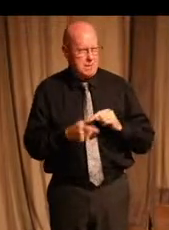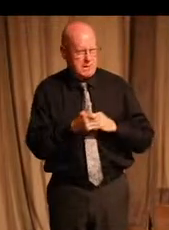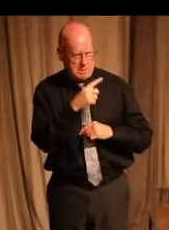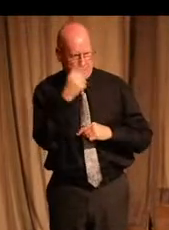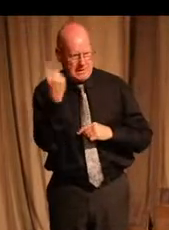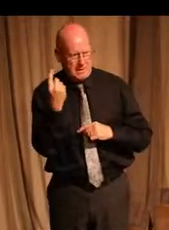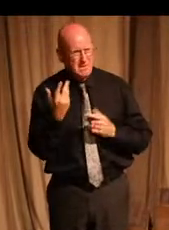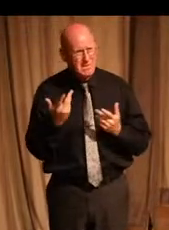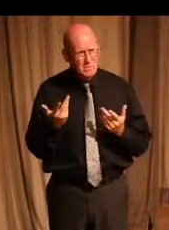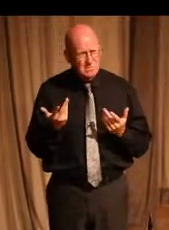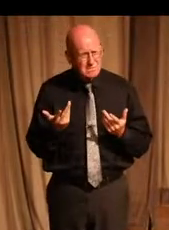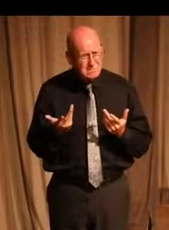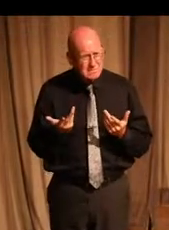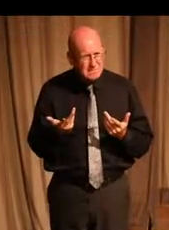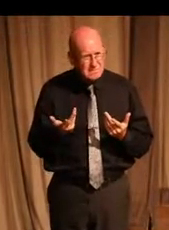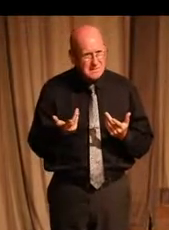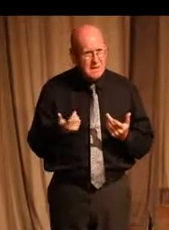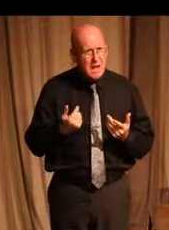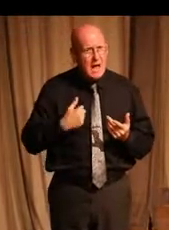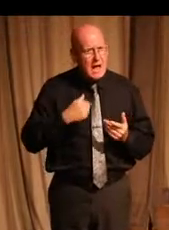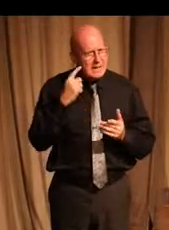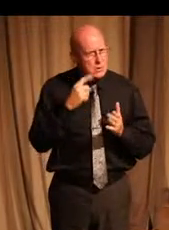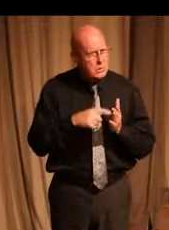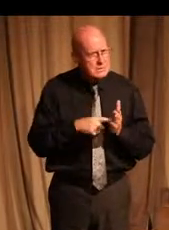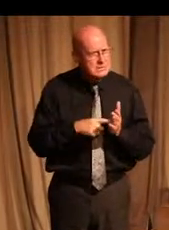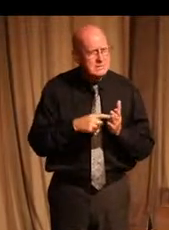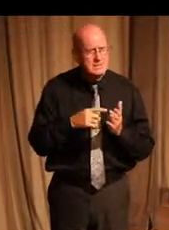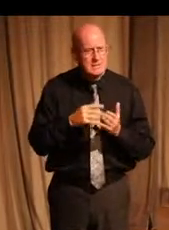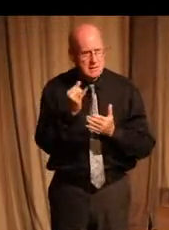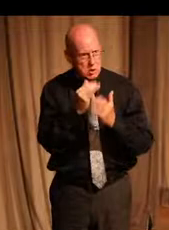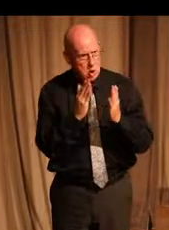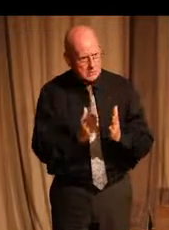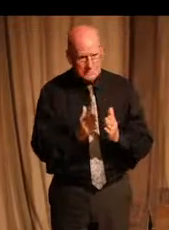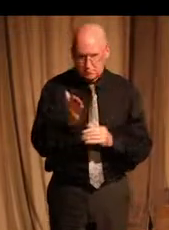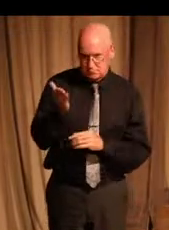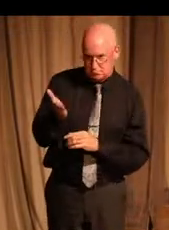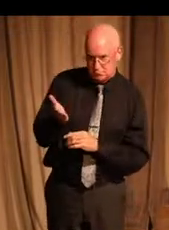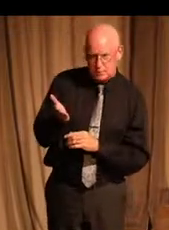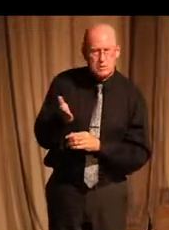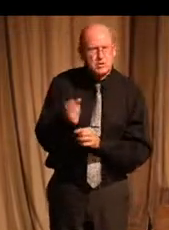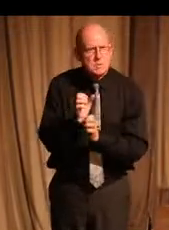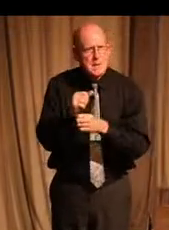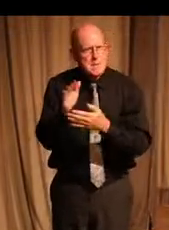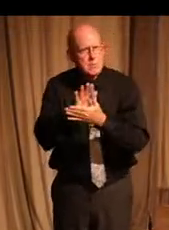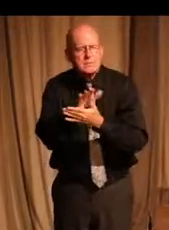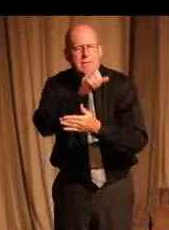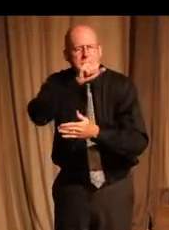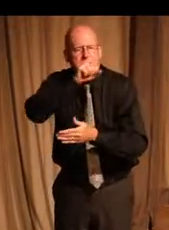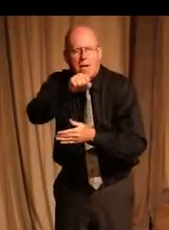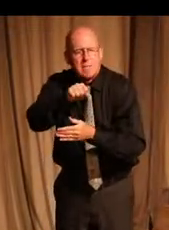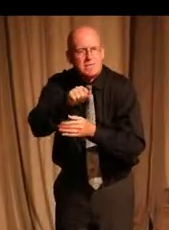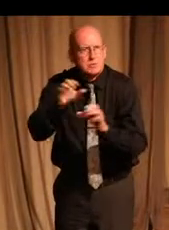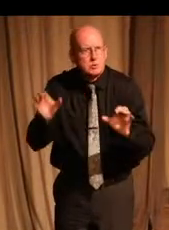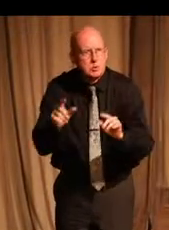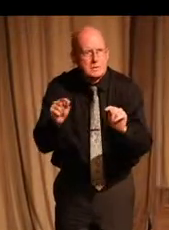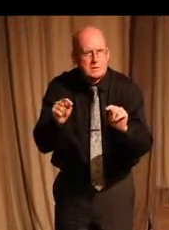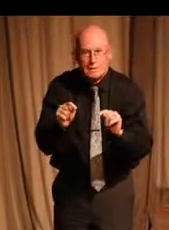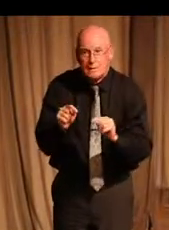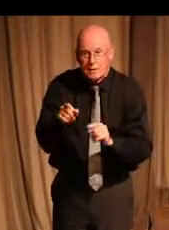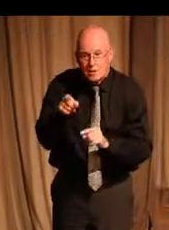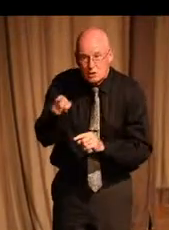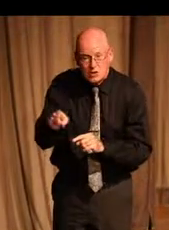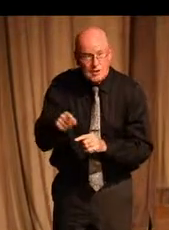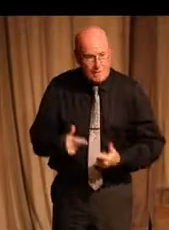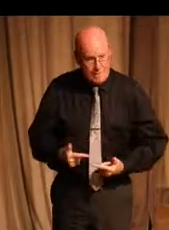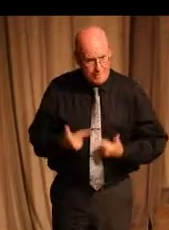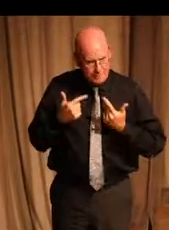that what I was seeing was an artist who got to make work that she loved to make. She was living a life that